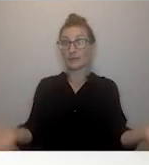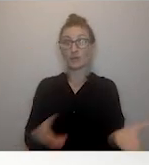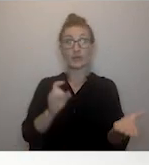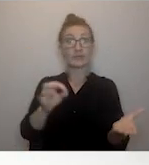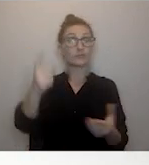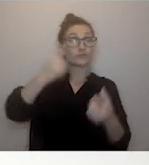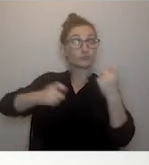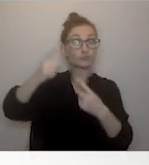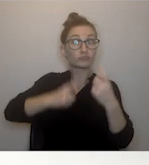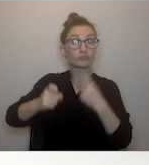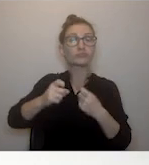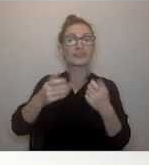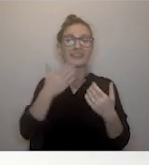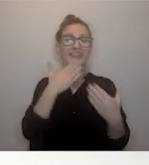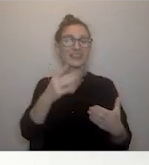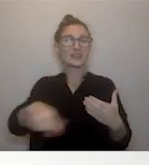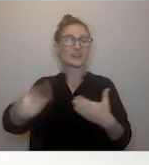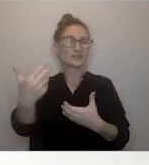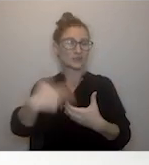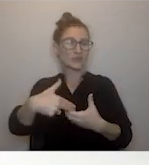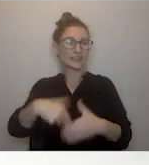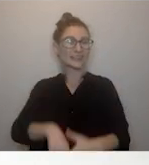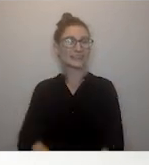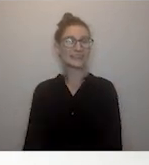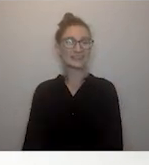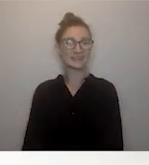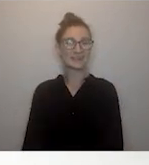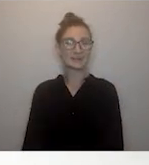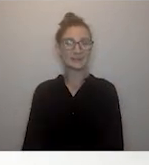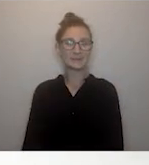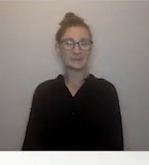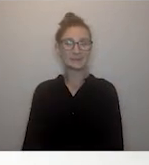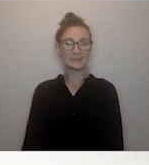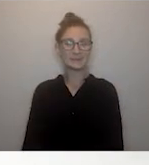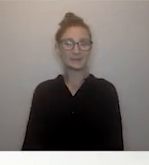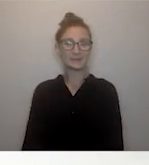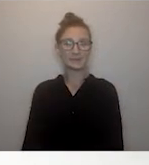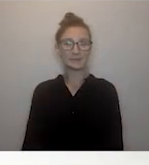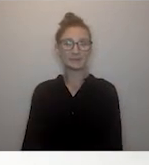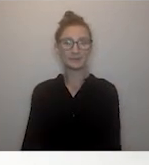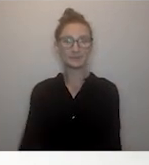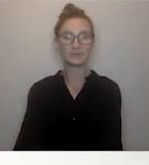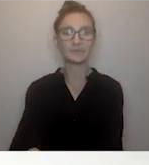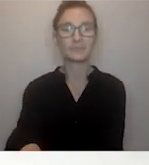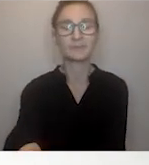still have them. Thank you so much for joining me. Have a nice day. Sure.